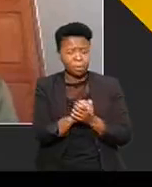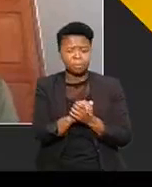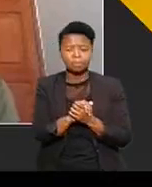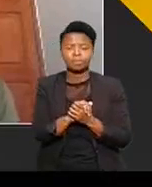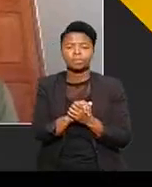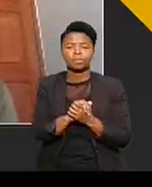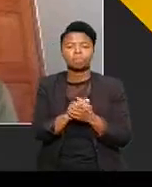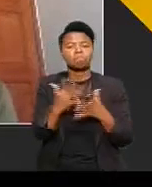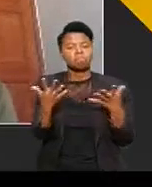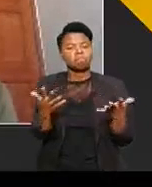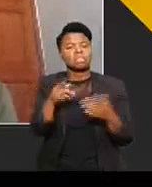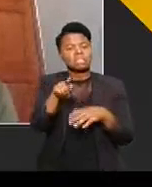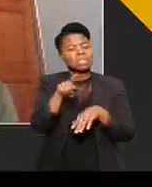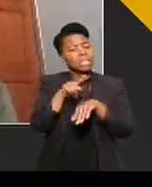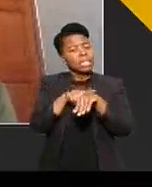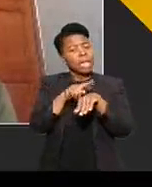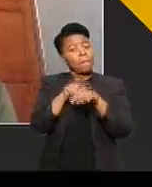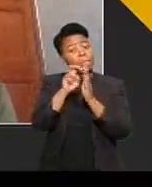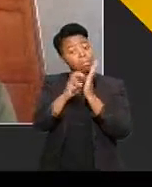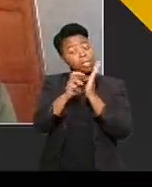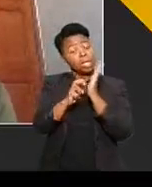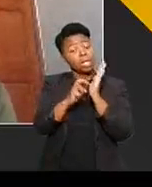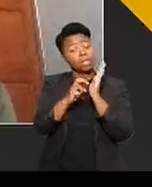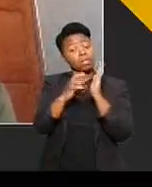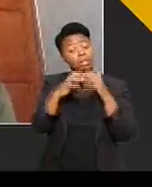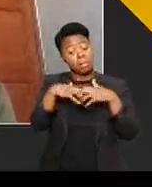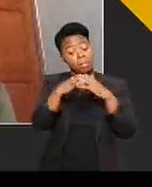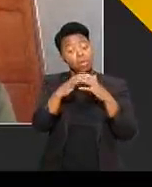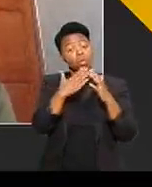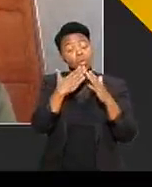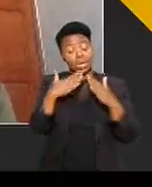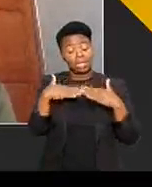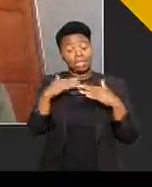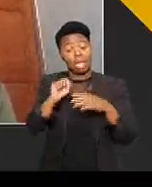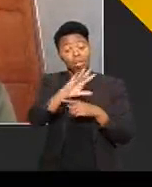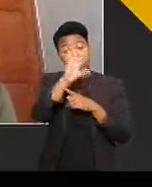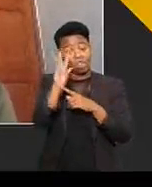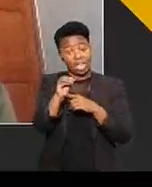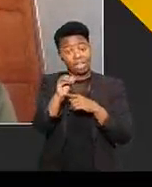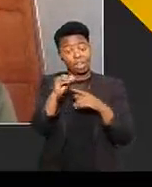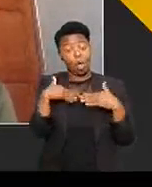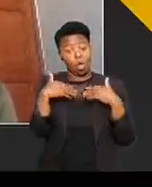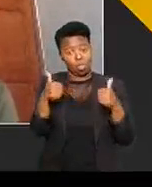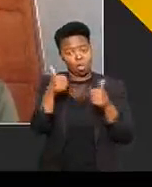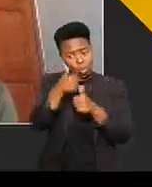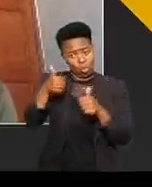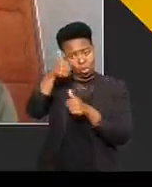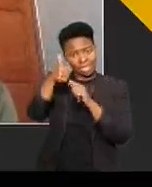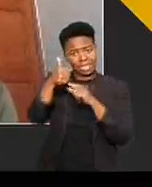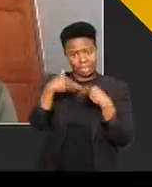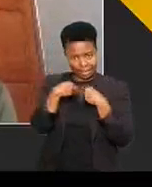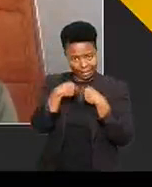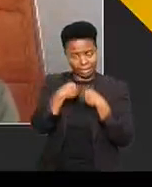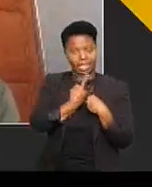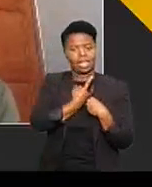Yeah, so and in that case, the regulator is ourselves as the South African Health Product Regulatory Authority. And what